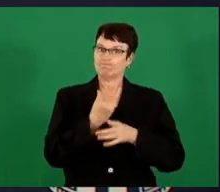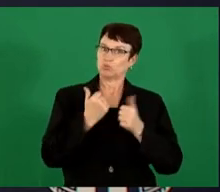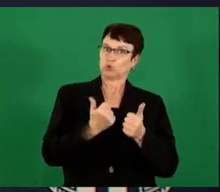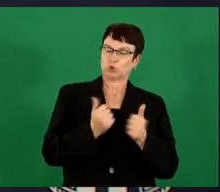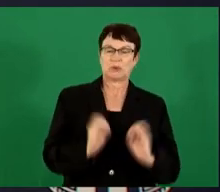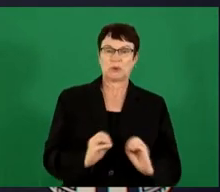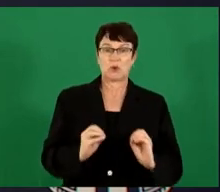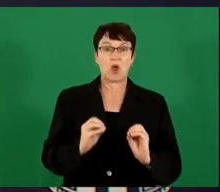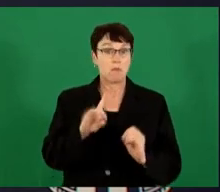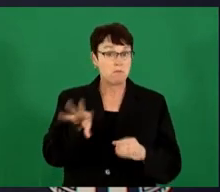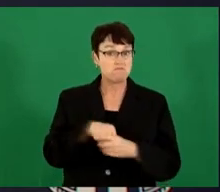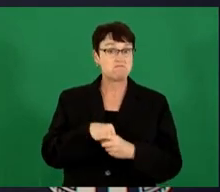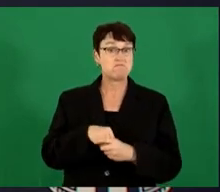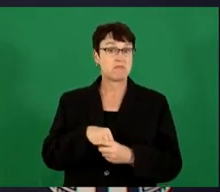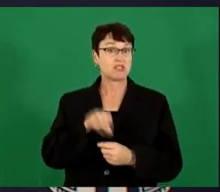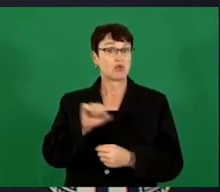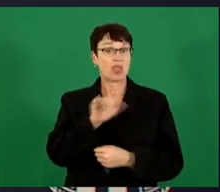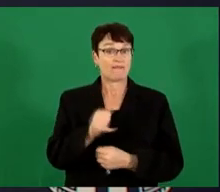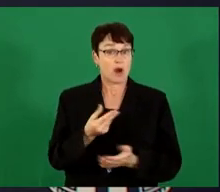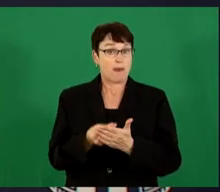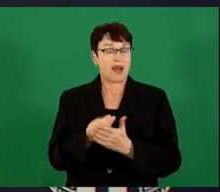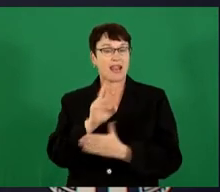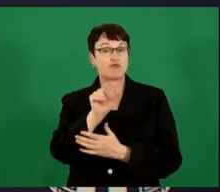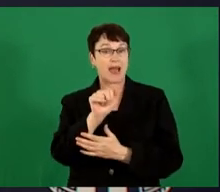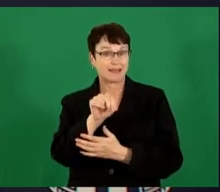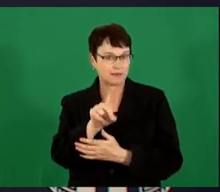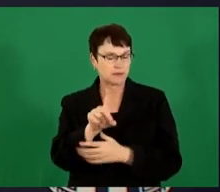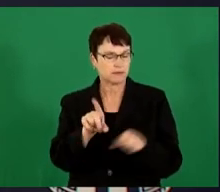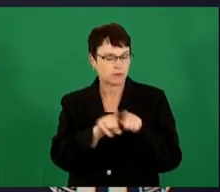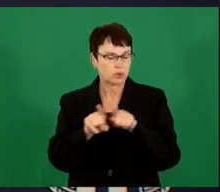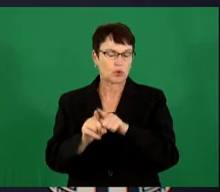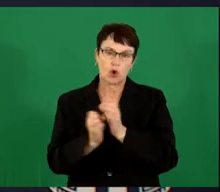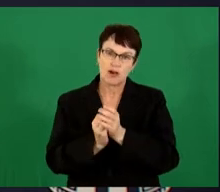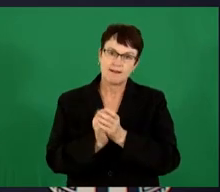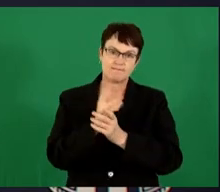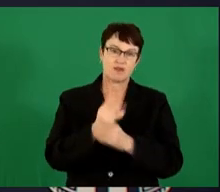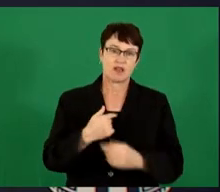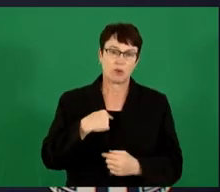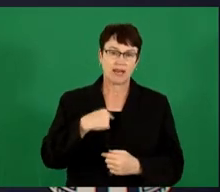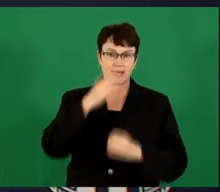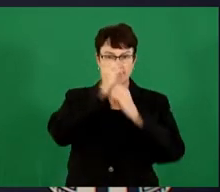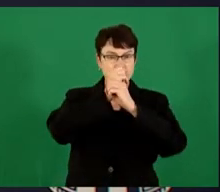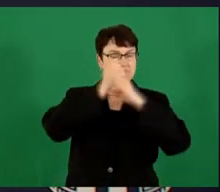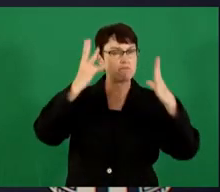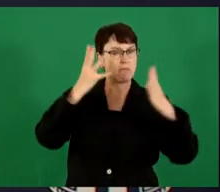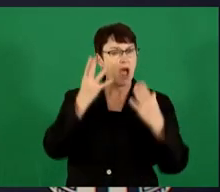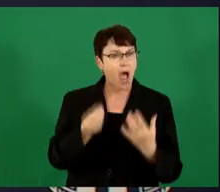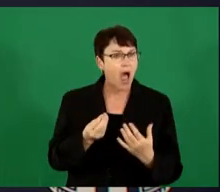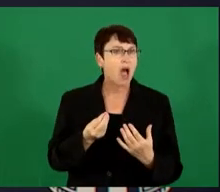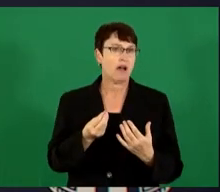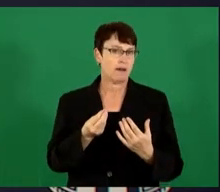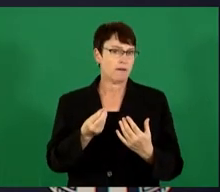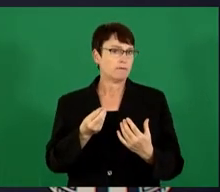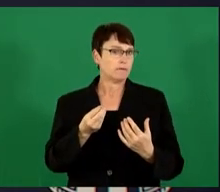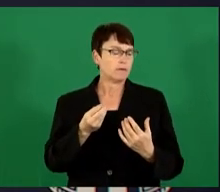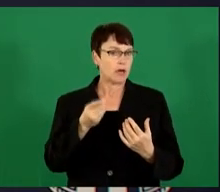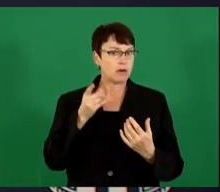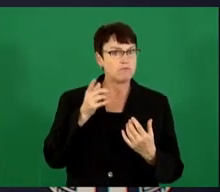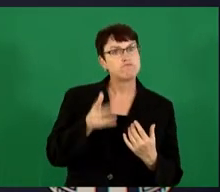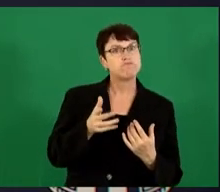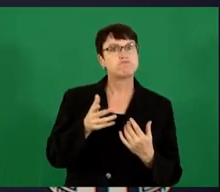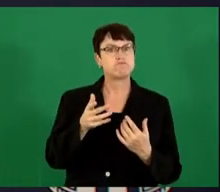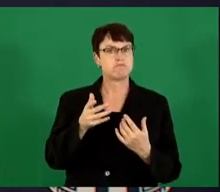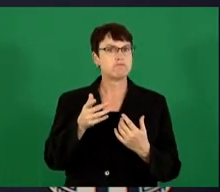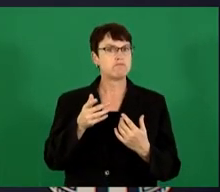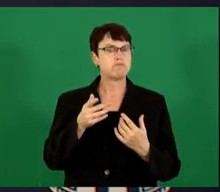while better global growth prospects have increased appetite for riskier assets, the rand has been less buoyant